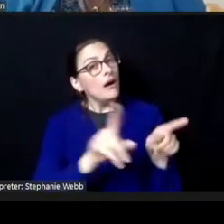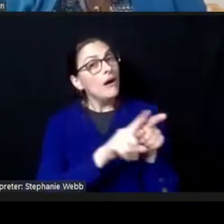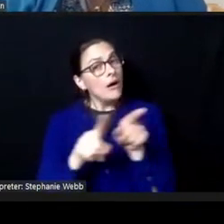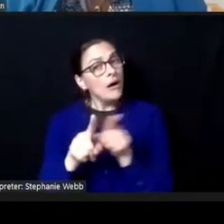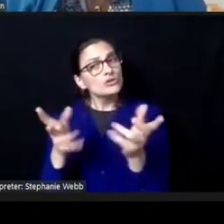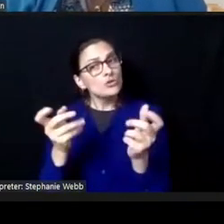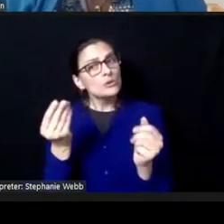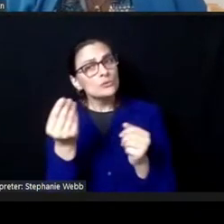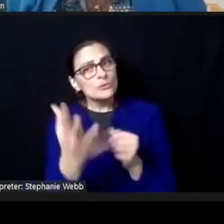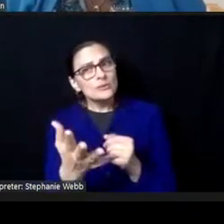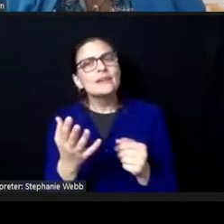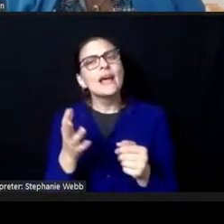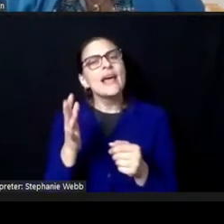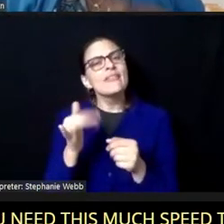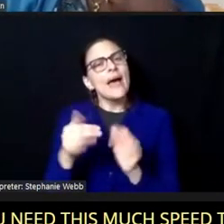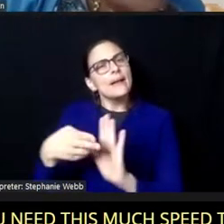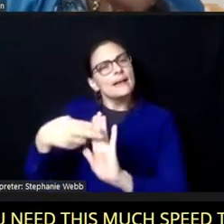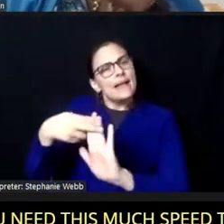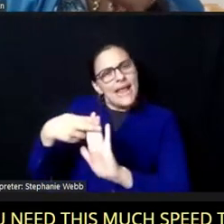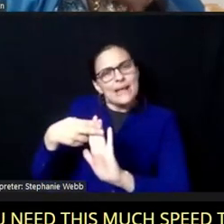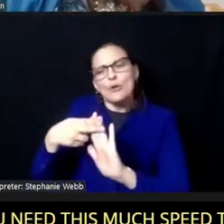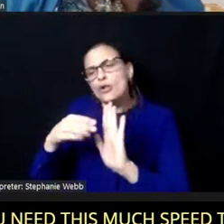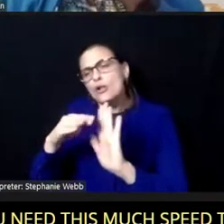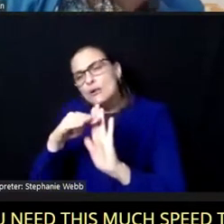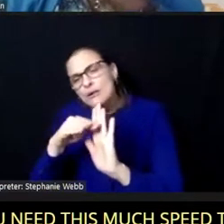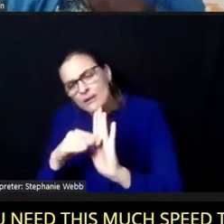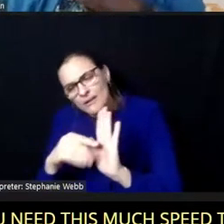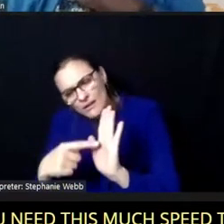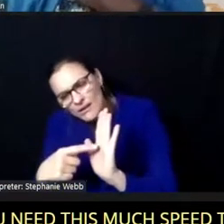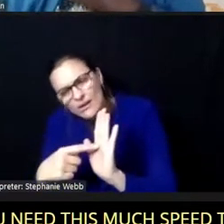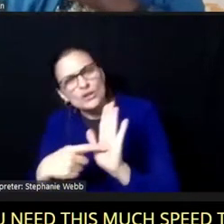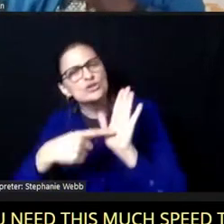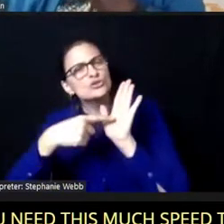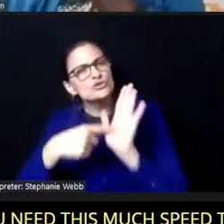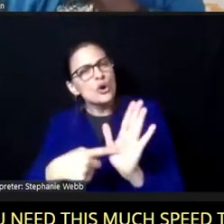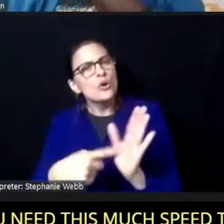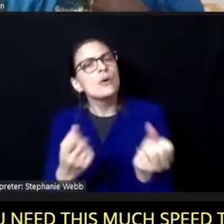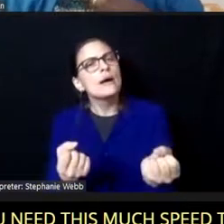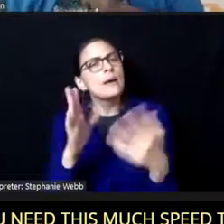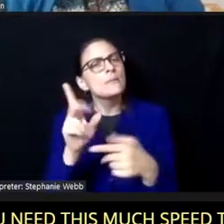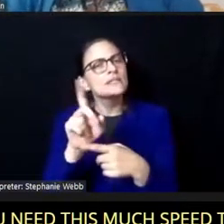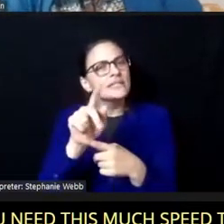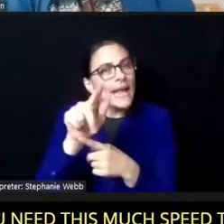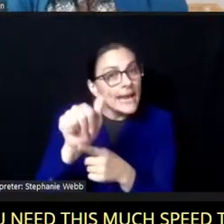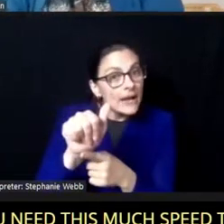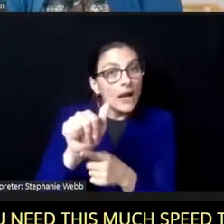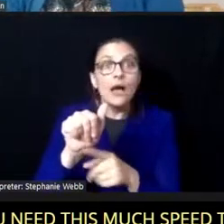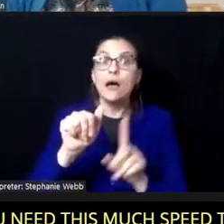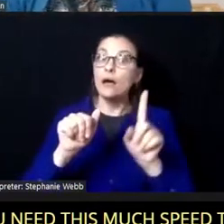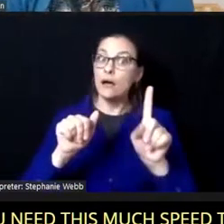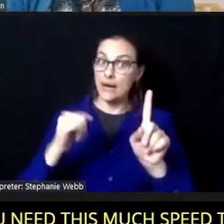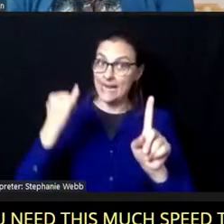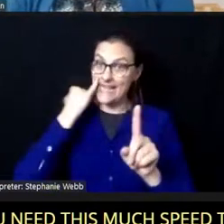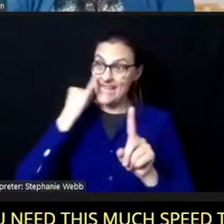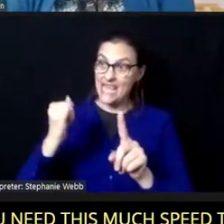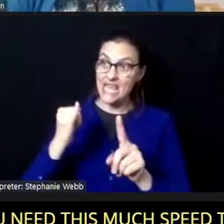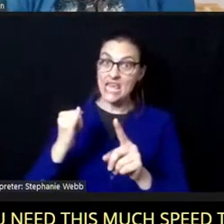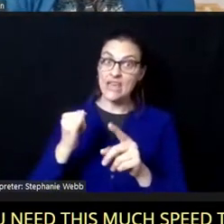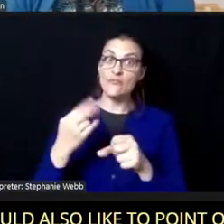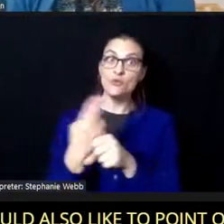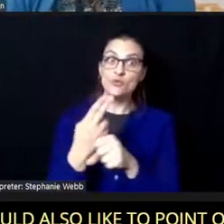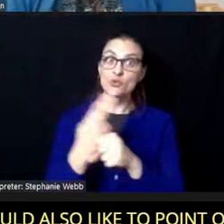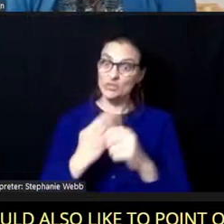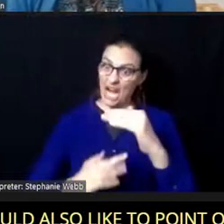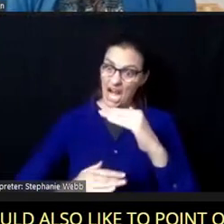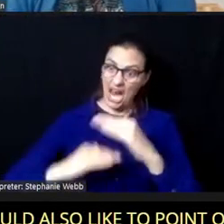data was and then what you would pay if you went over that, I think that's really important because my provider originally said, oh, you have unlimited. And then